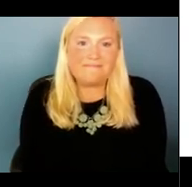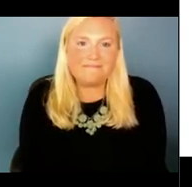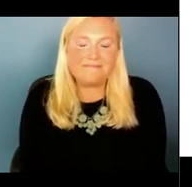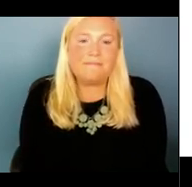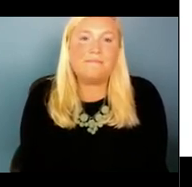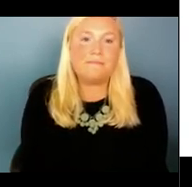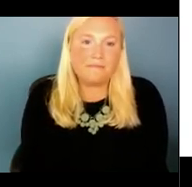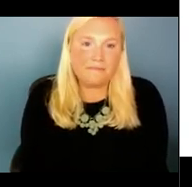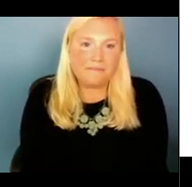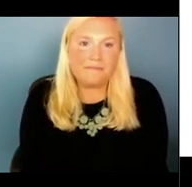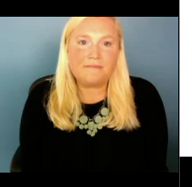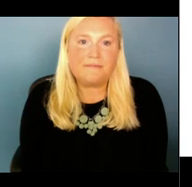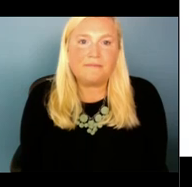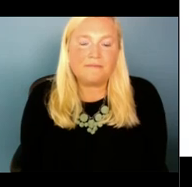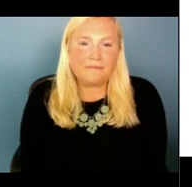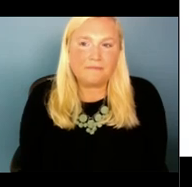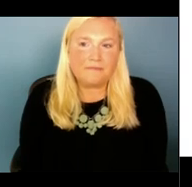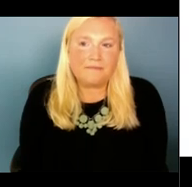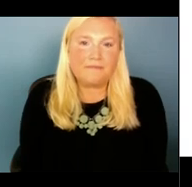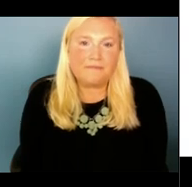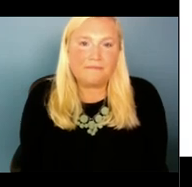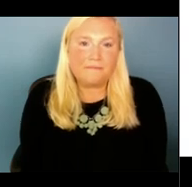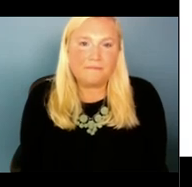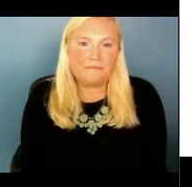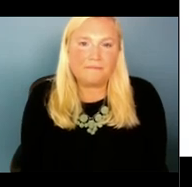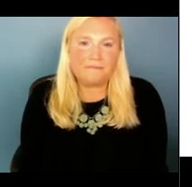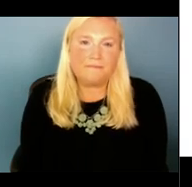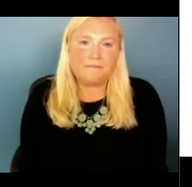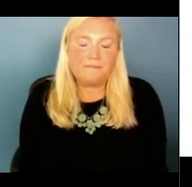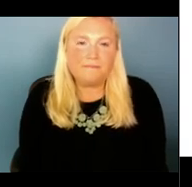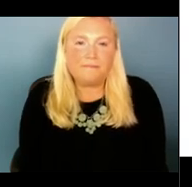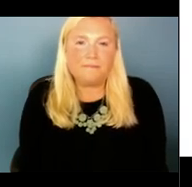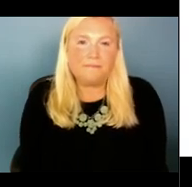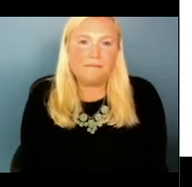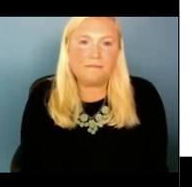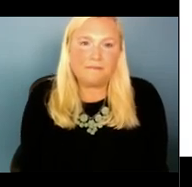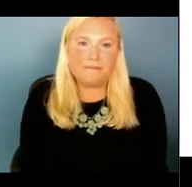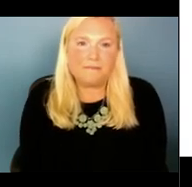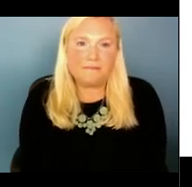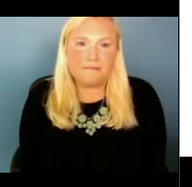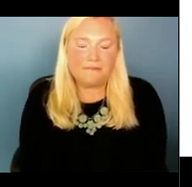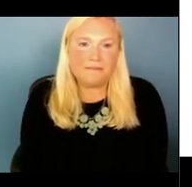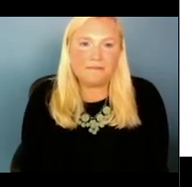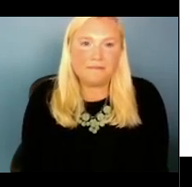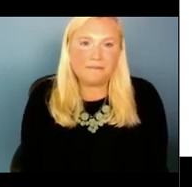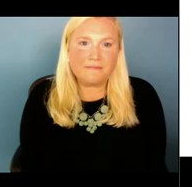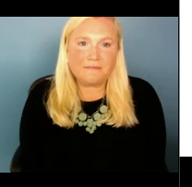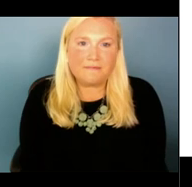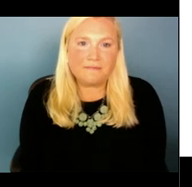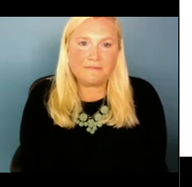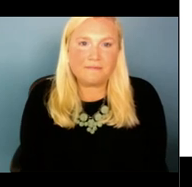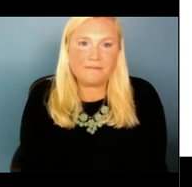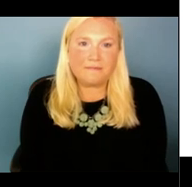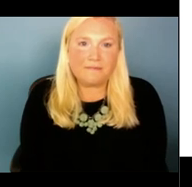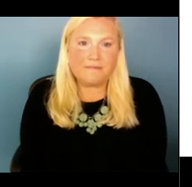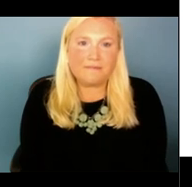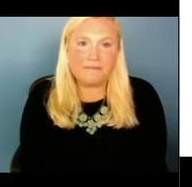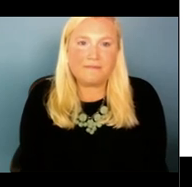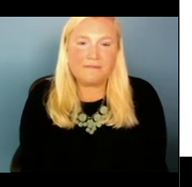so the brain is functioning differently, but also neurological structure. And again, there's great research being